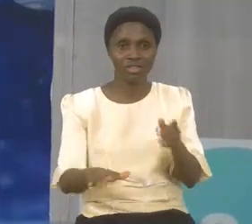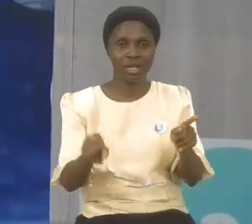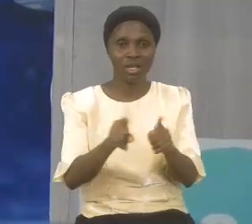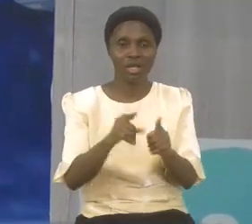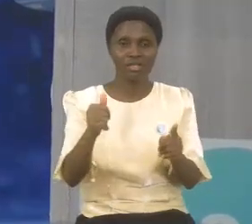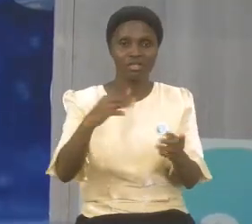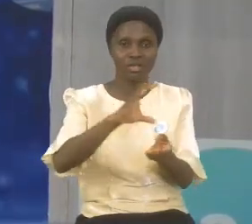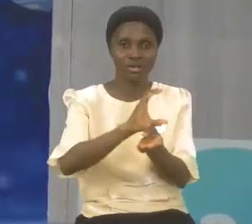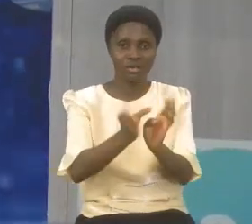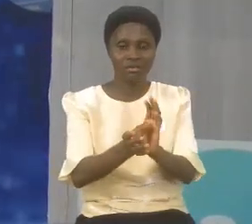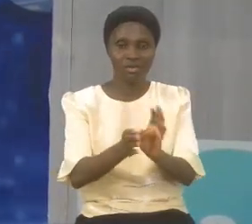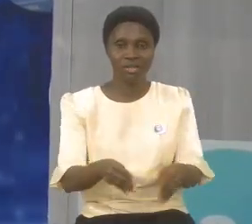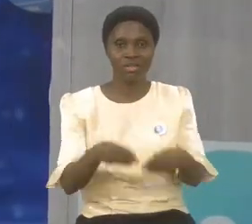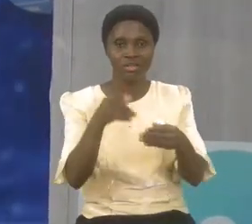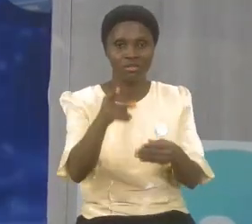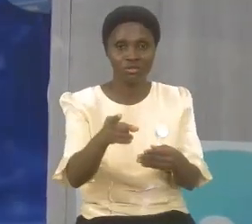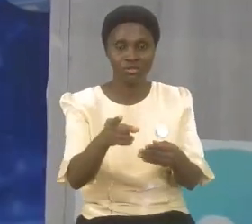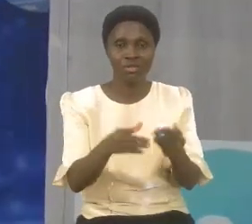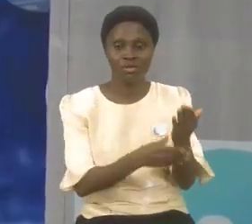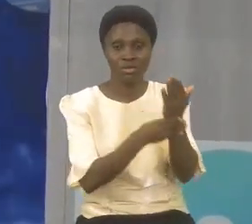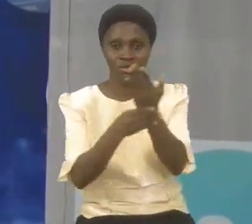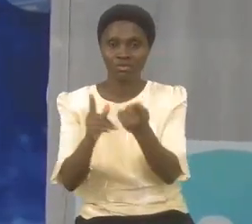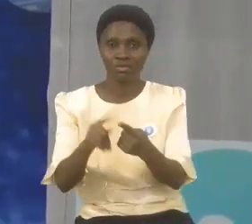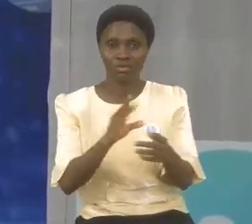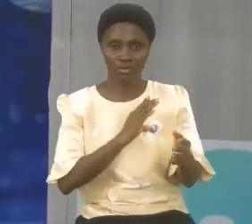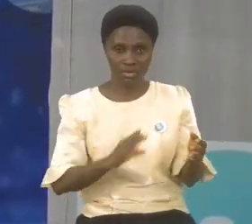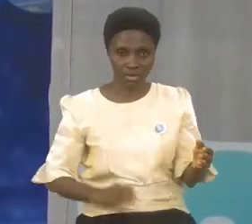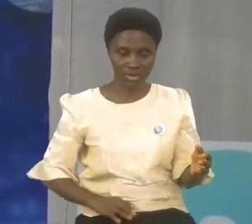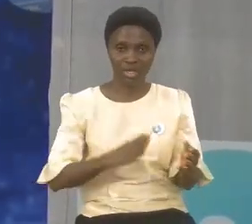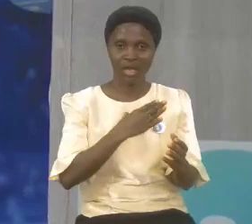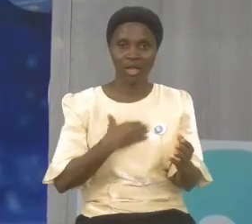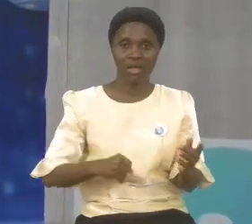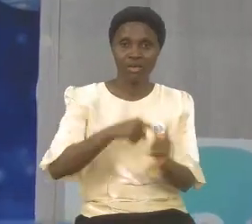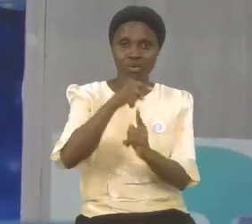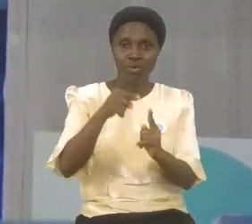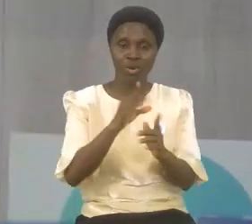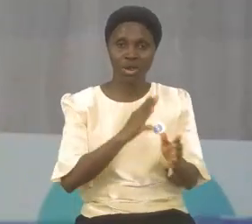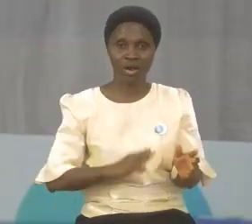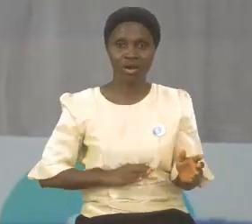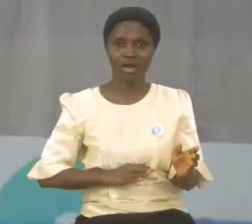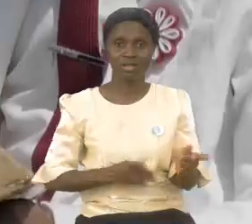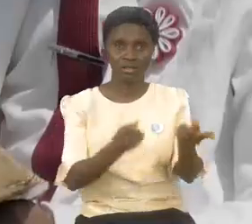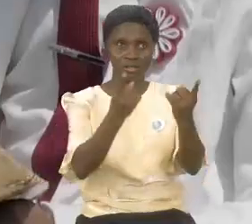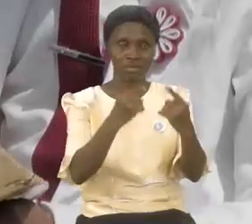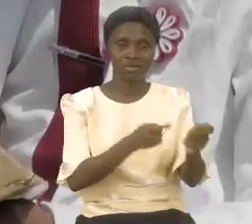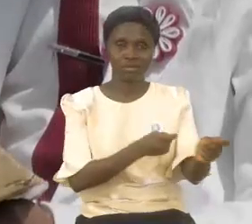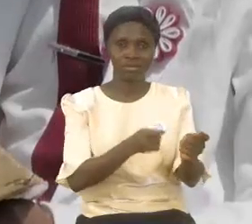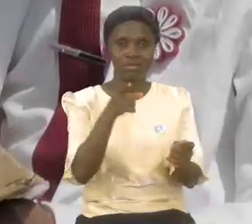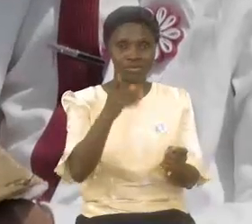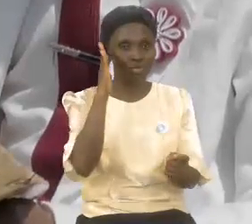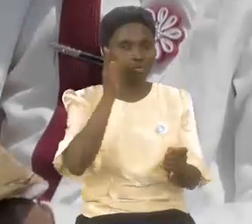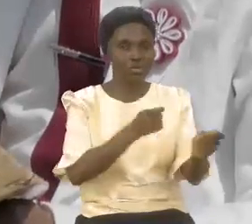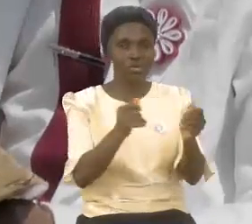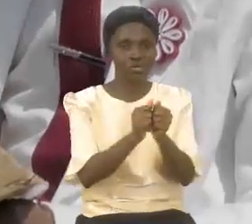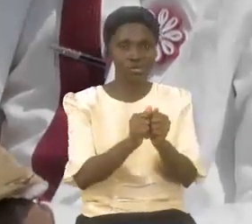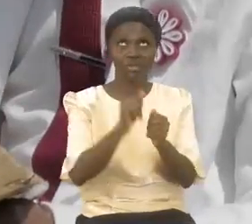to Christ. And when Christ reigns, you reign with him forever and ever in Jesus'